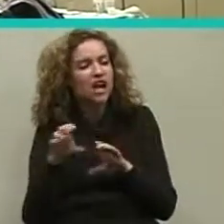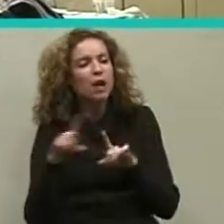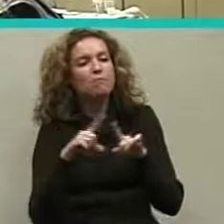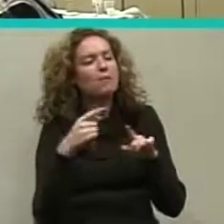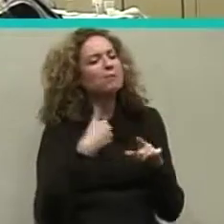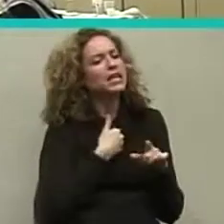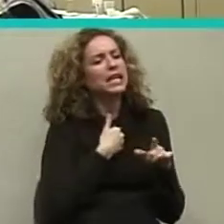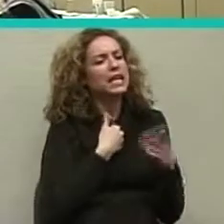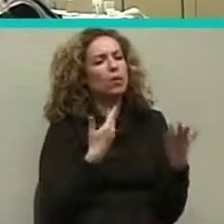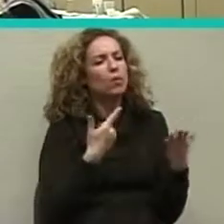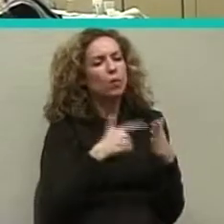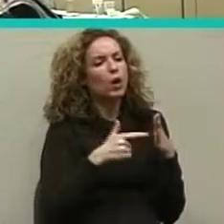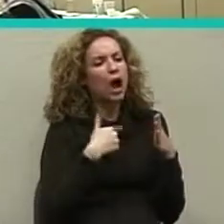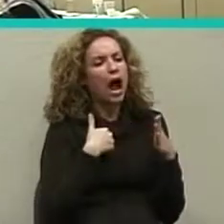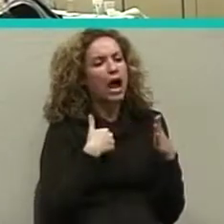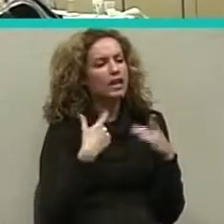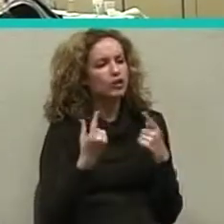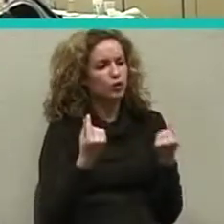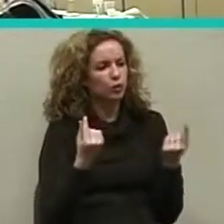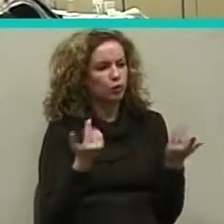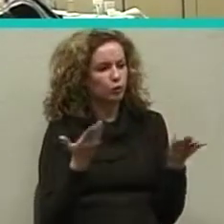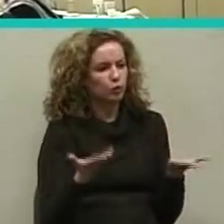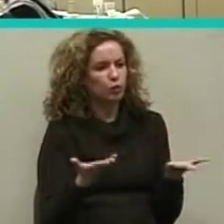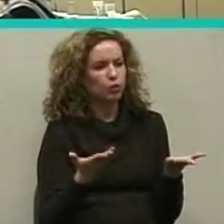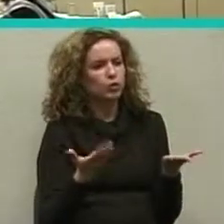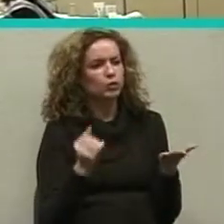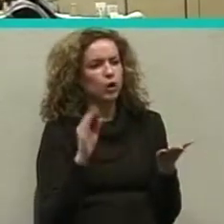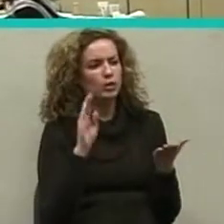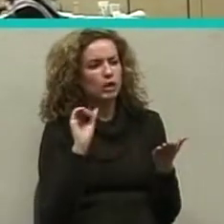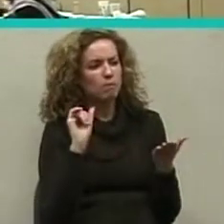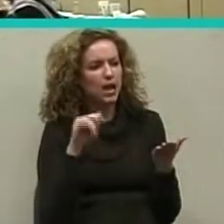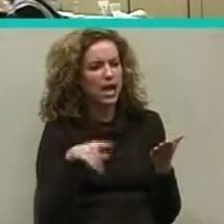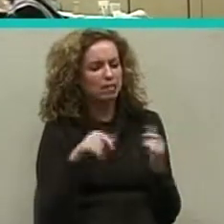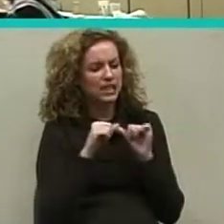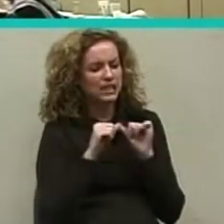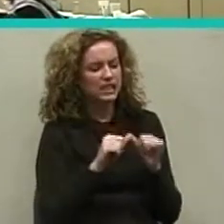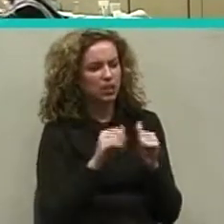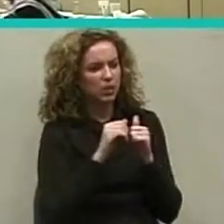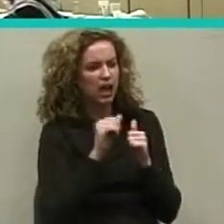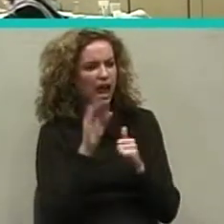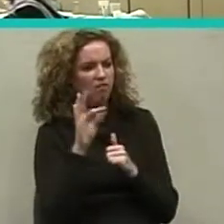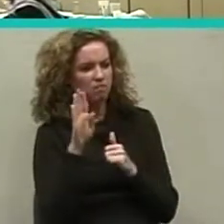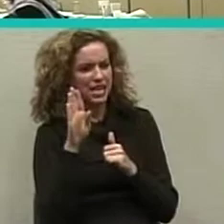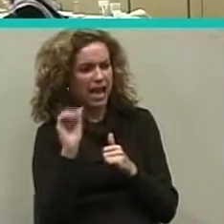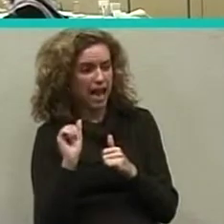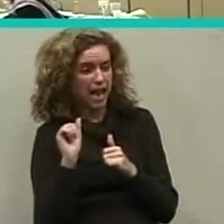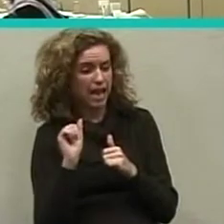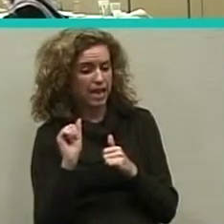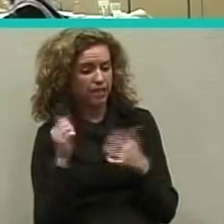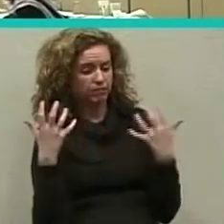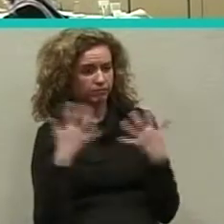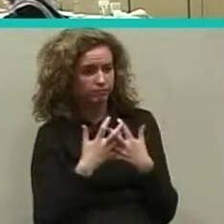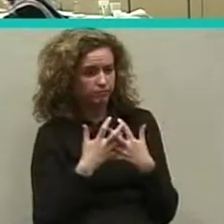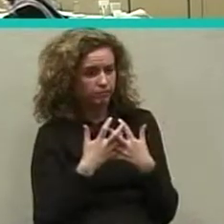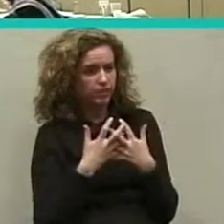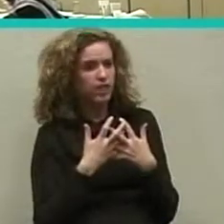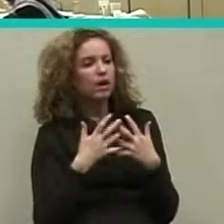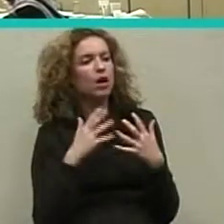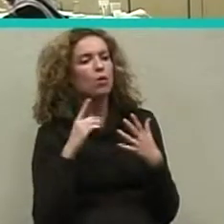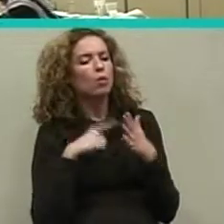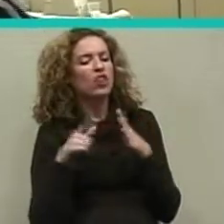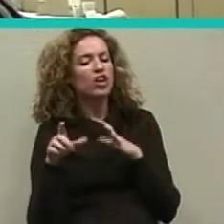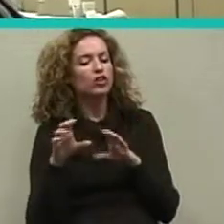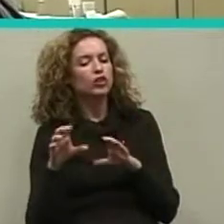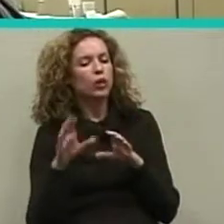different about what I'm doing now? Is the BIP consistent with the FBA? Is what they're going to do consistent with what the kid has, what the function of the behavior has